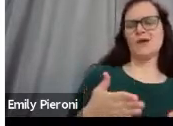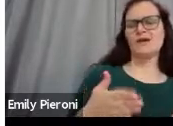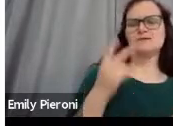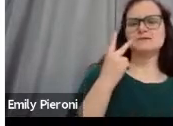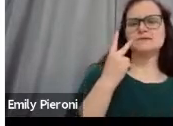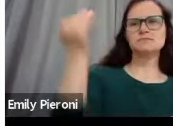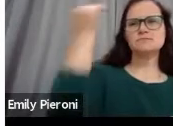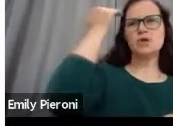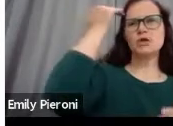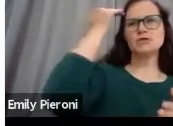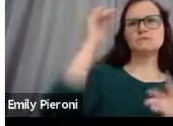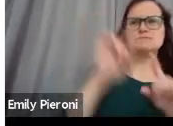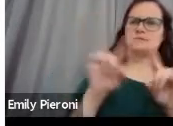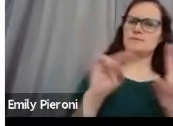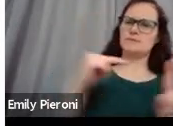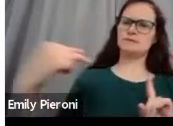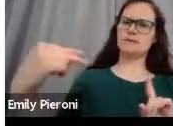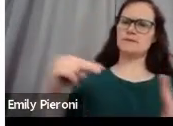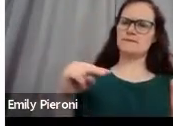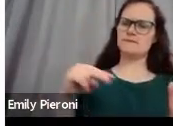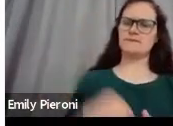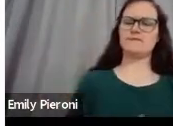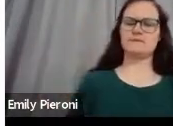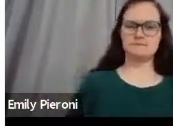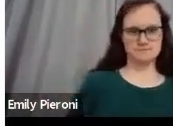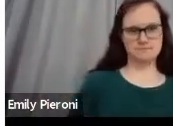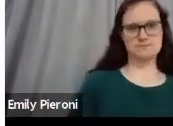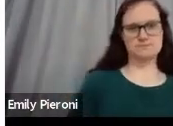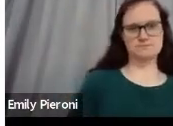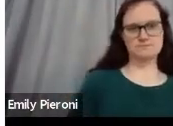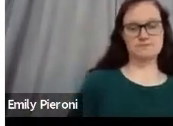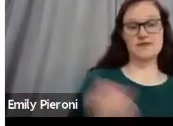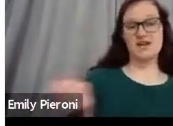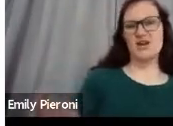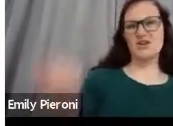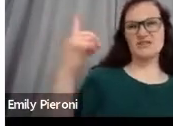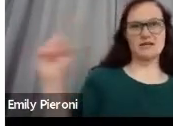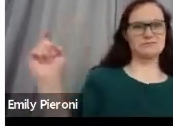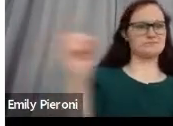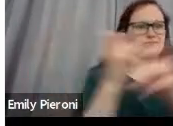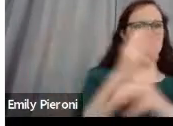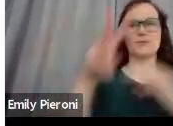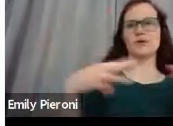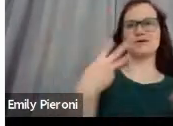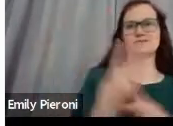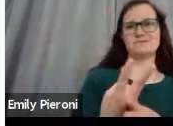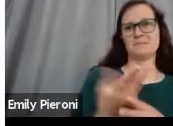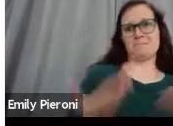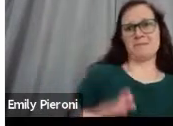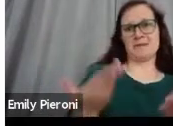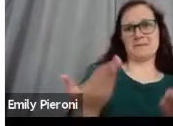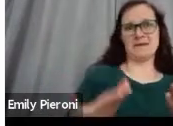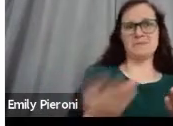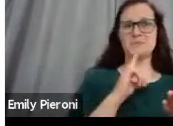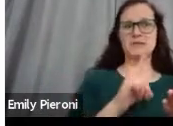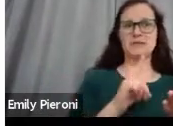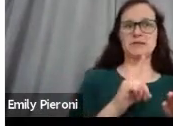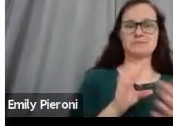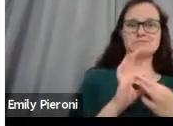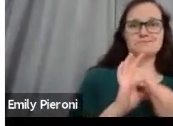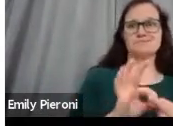way. Make sense of a complex world. I think we're trying to do that right now with what's going on